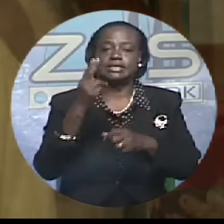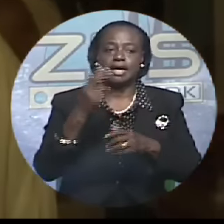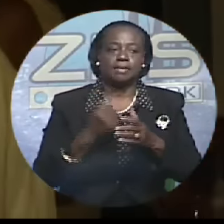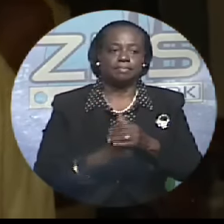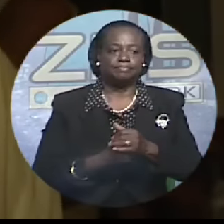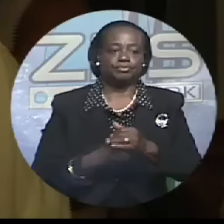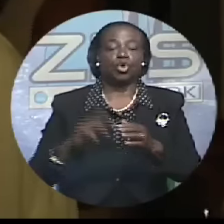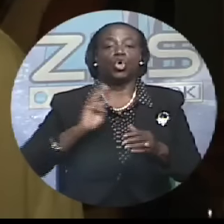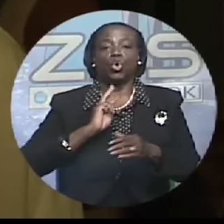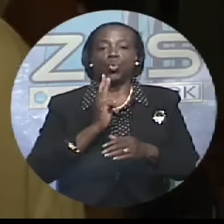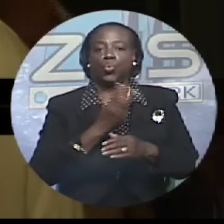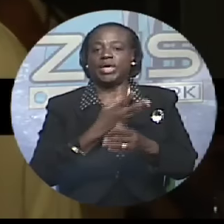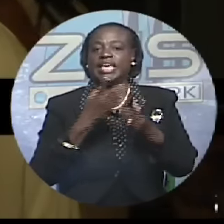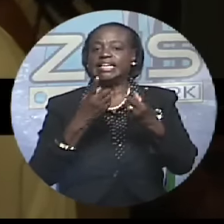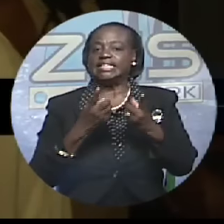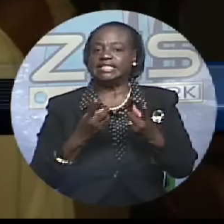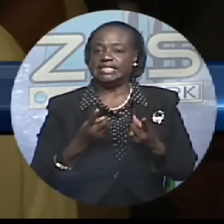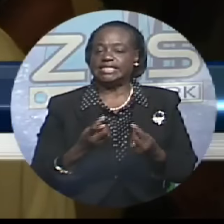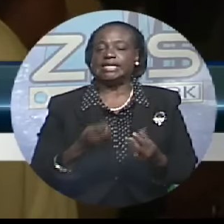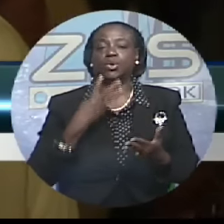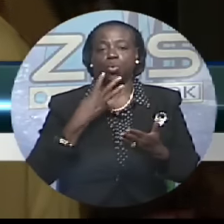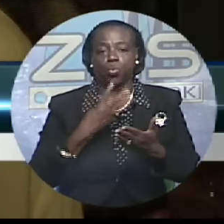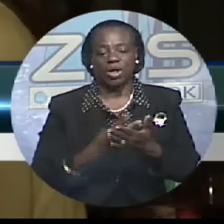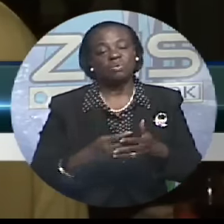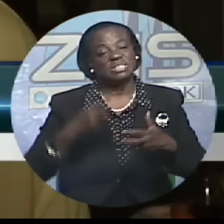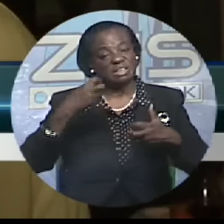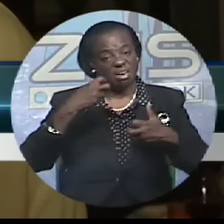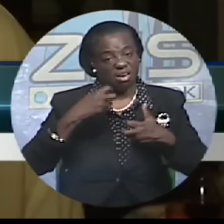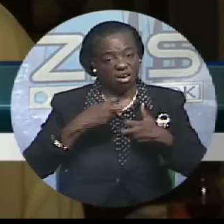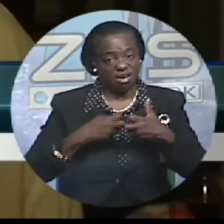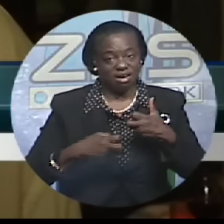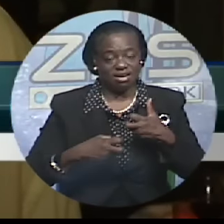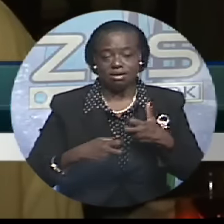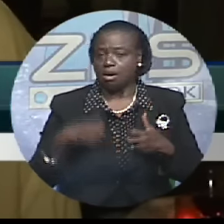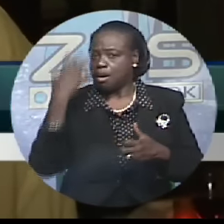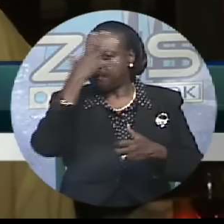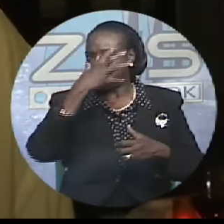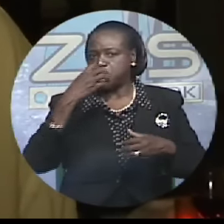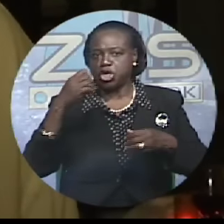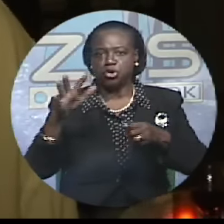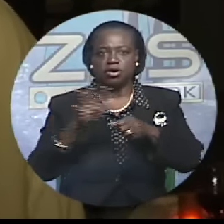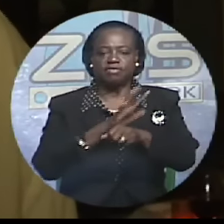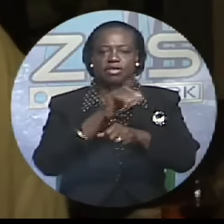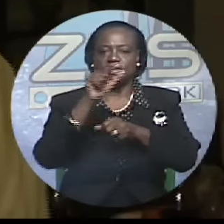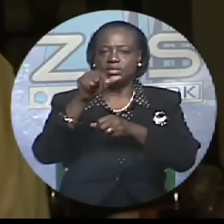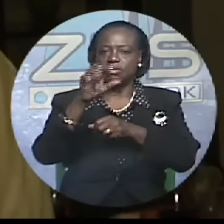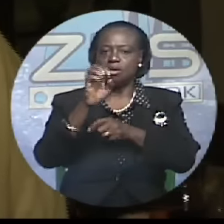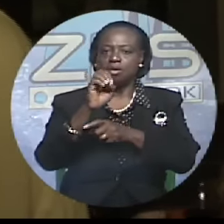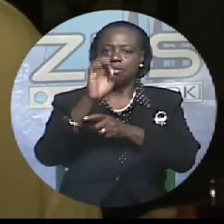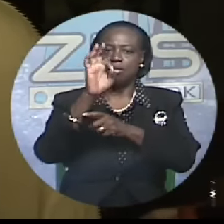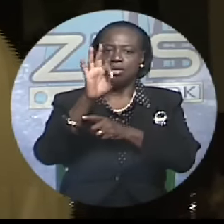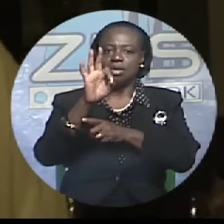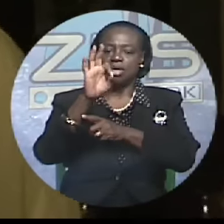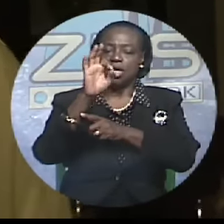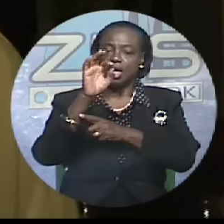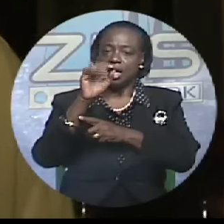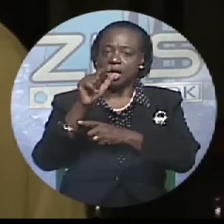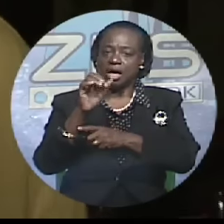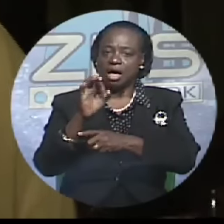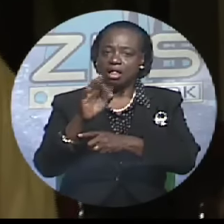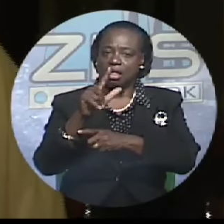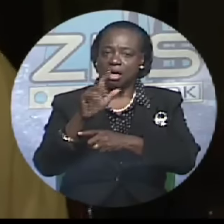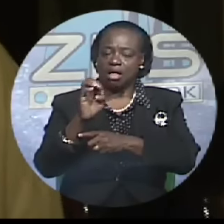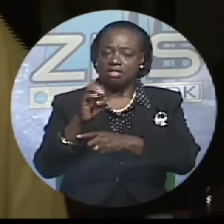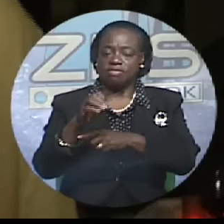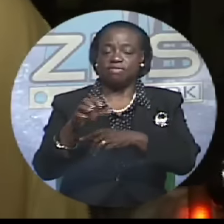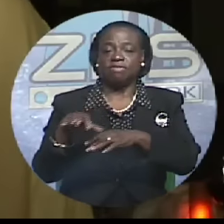did well. It's a tough golf course, beautiful golf course, challenging, but we finished second,